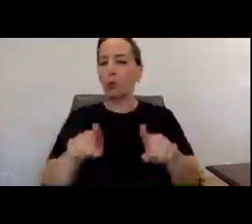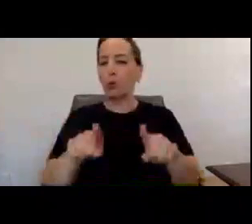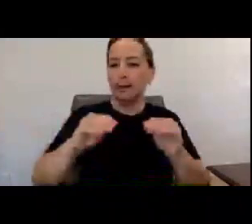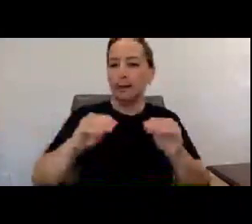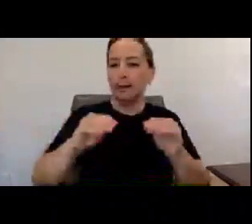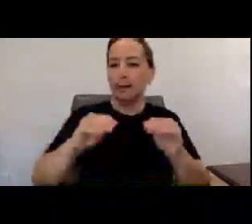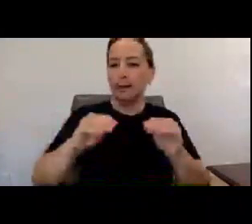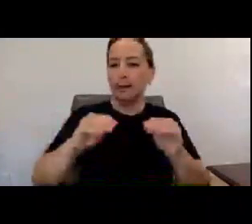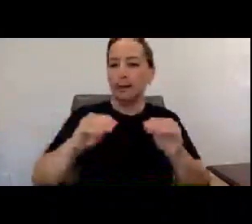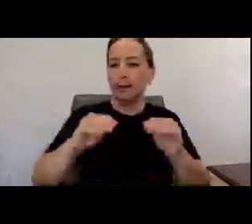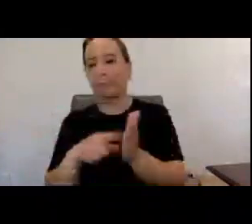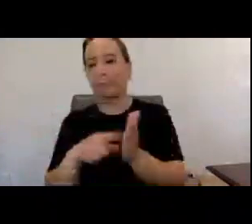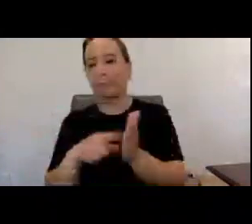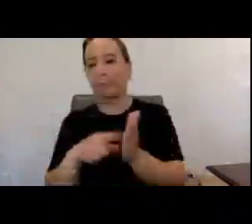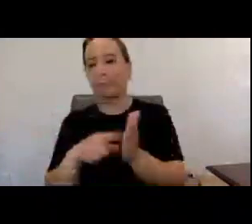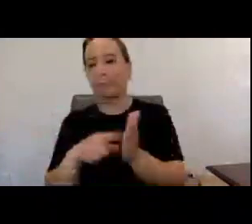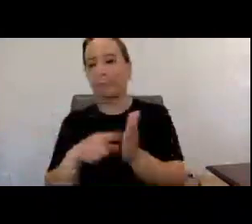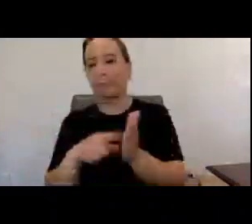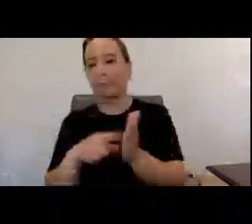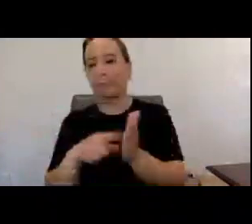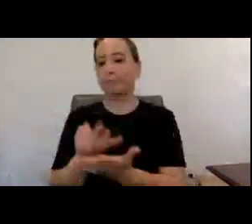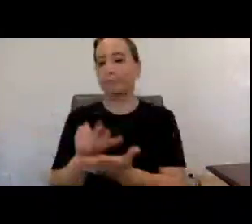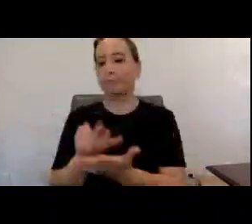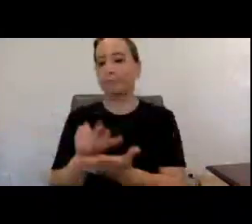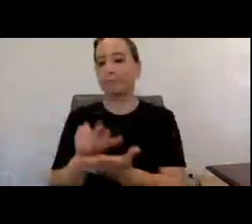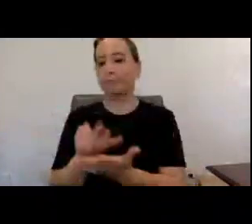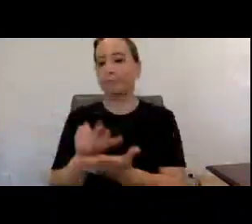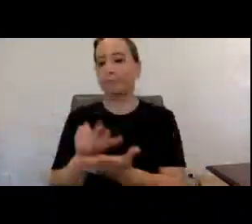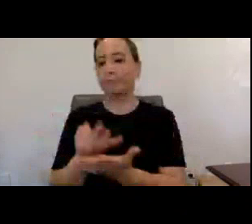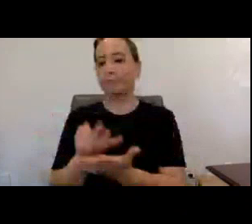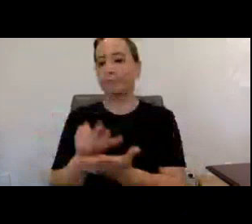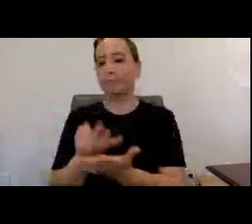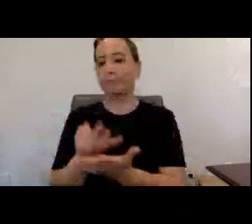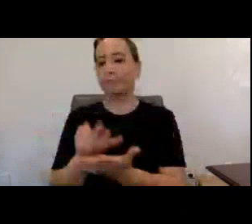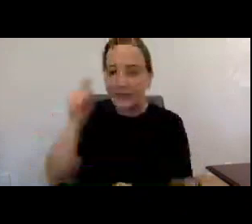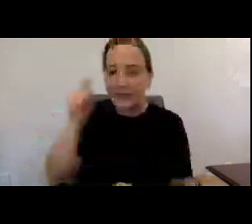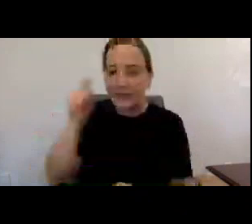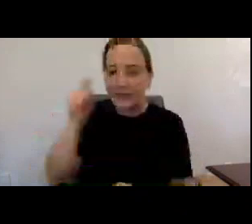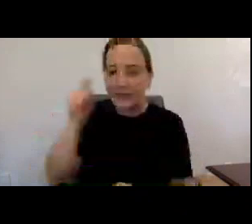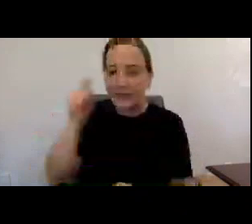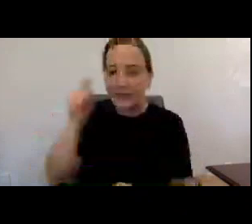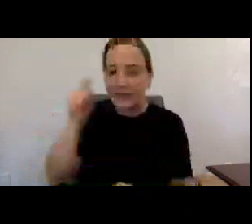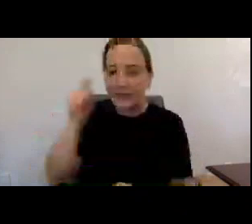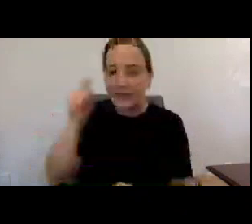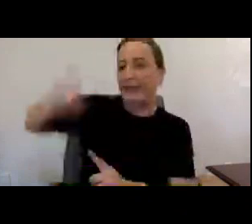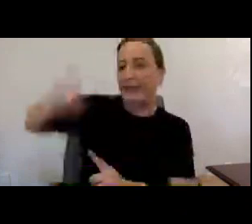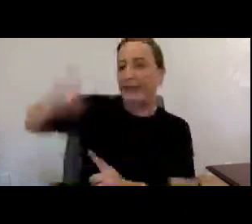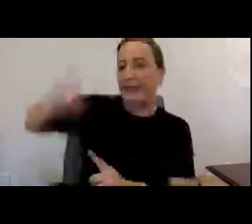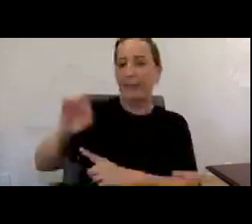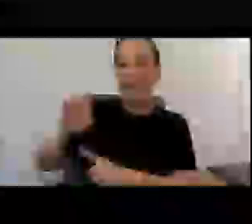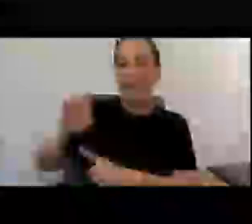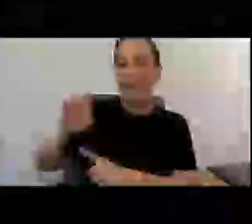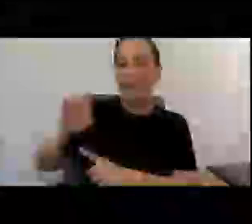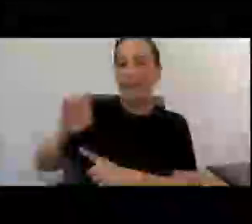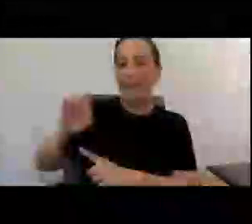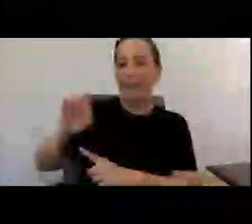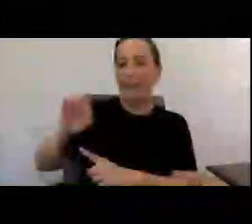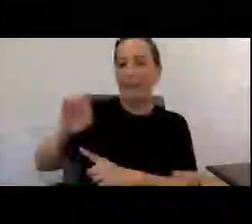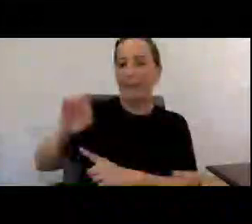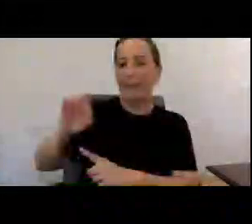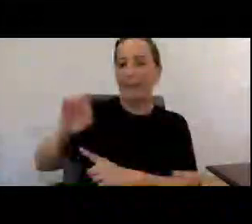some examples include having higher fees for teenagers, charging an extra security deposit for households